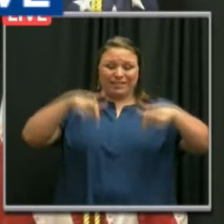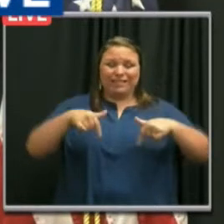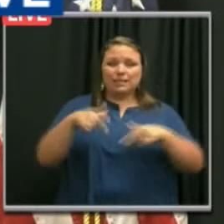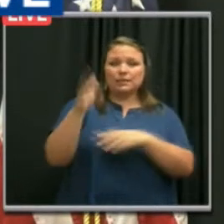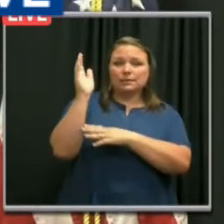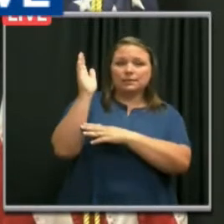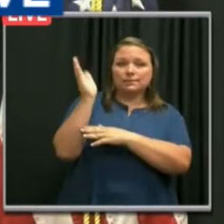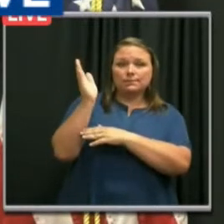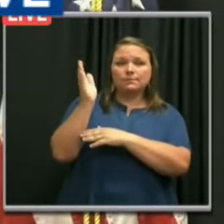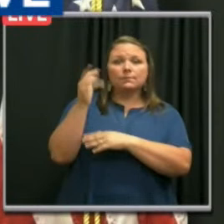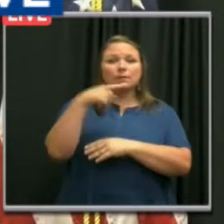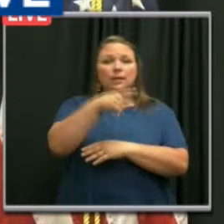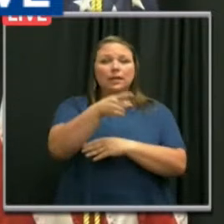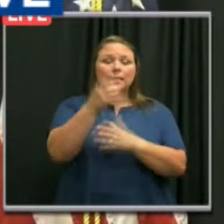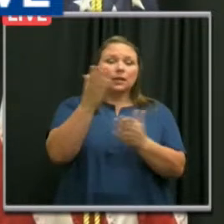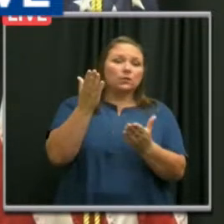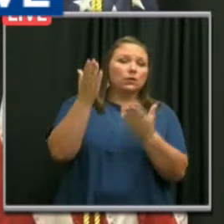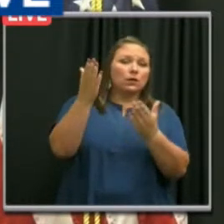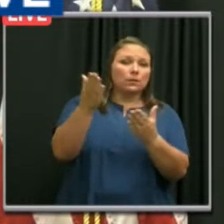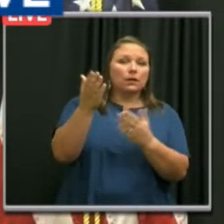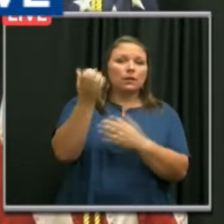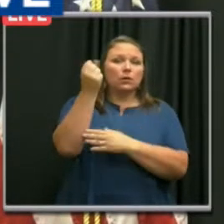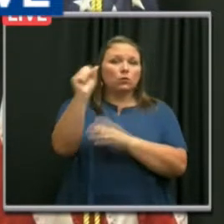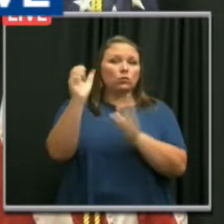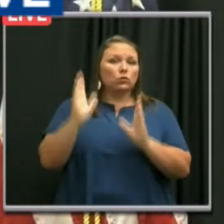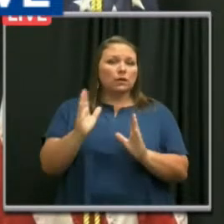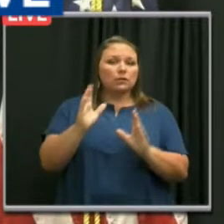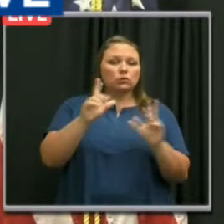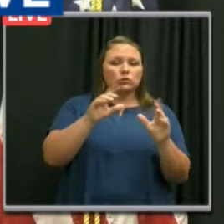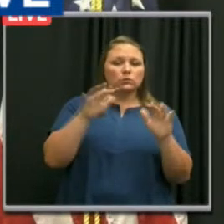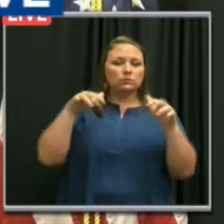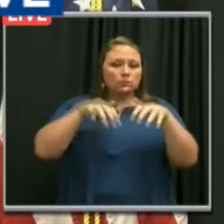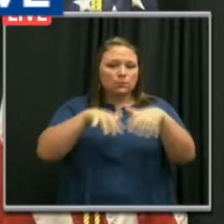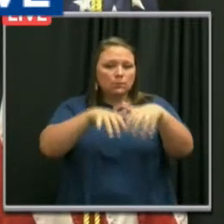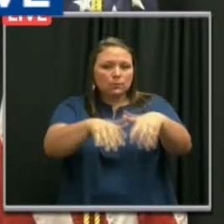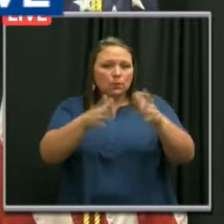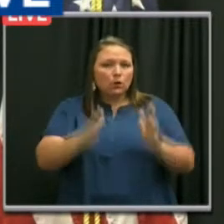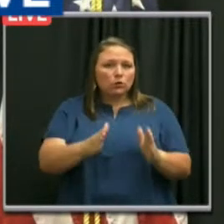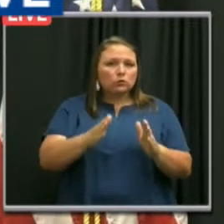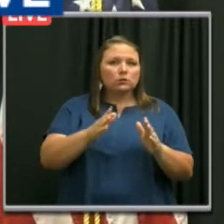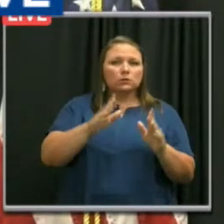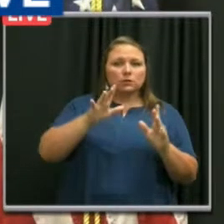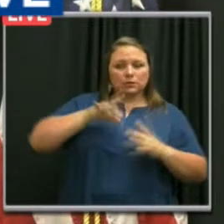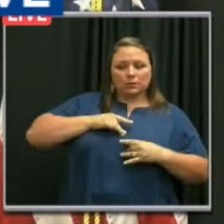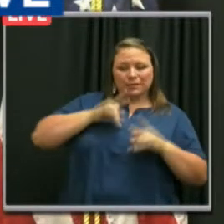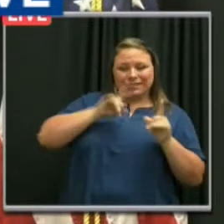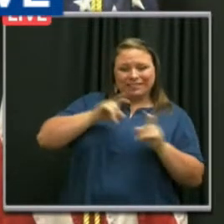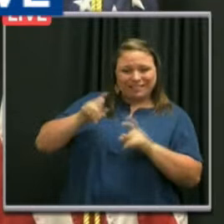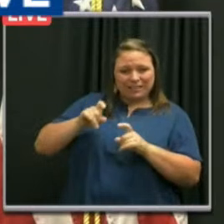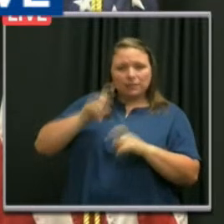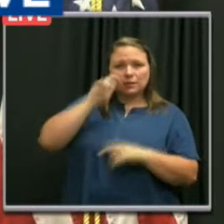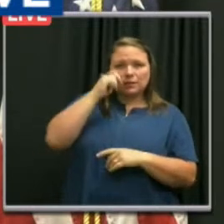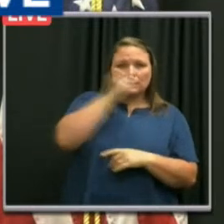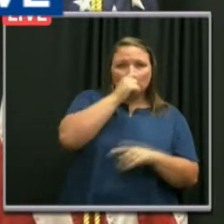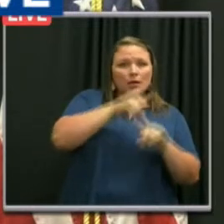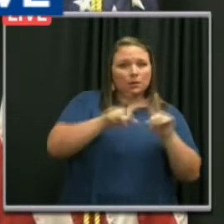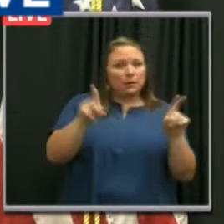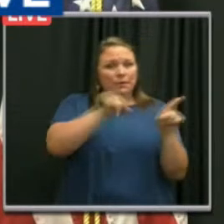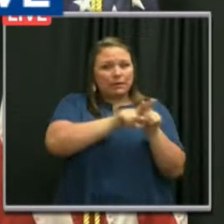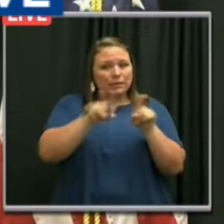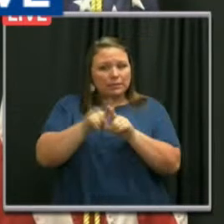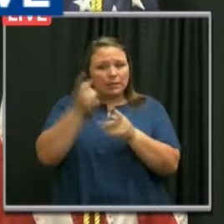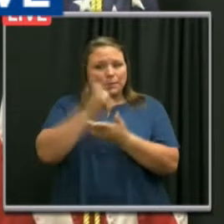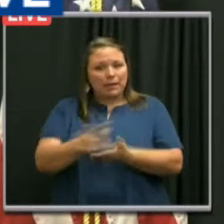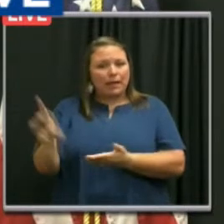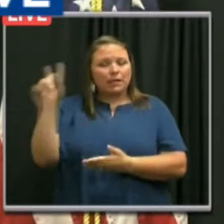he recommended protesters get tested for coronavirus. However, I think it was at this exact same press conference about a